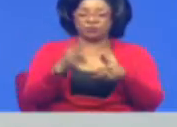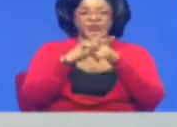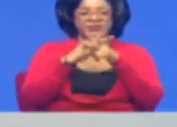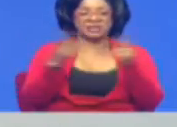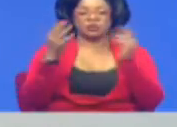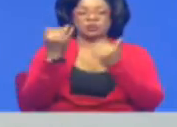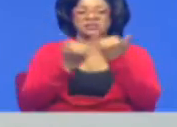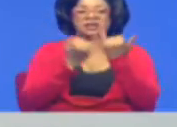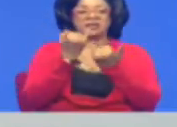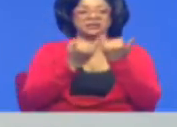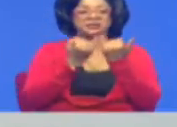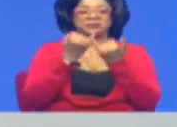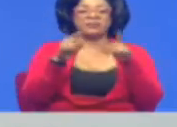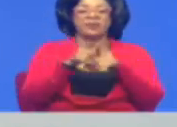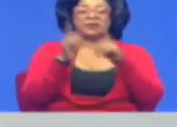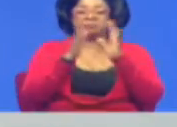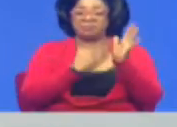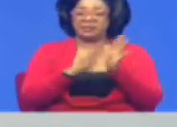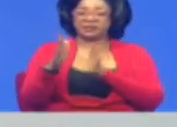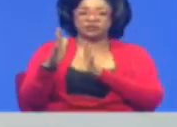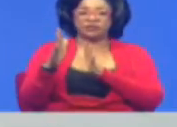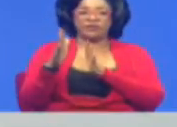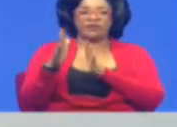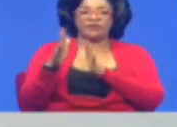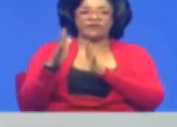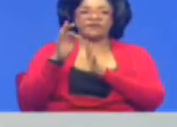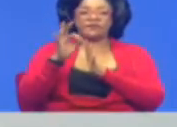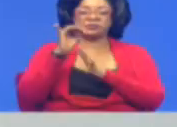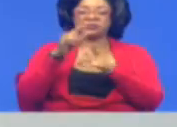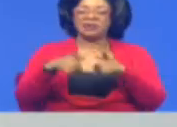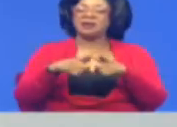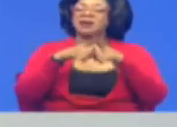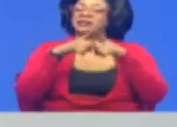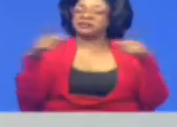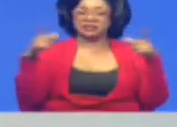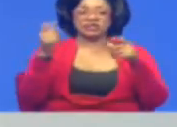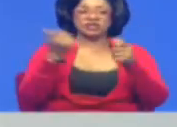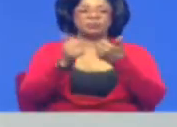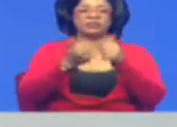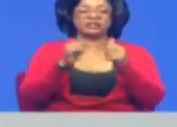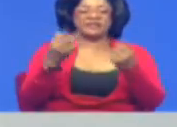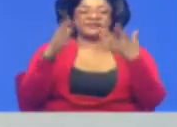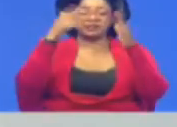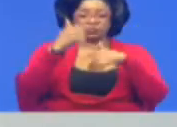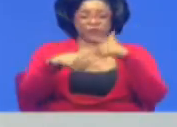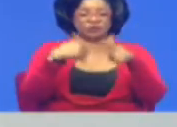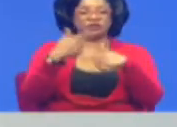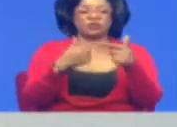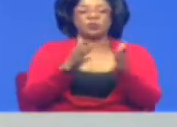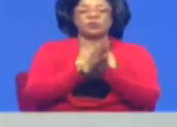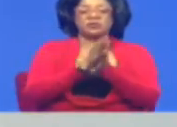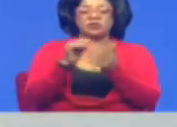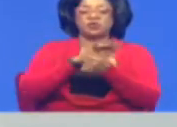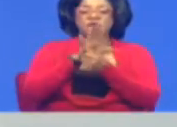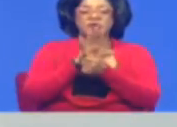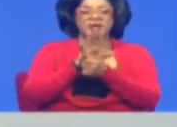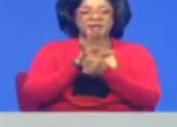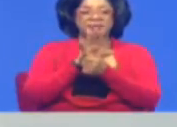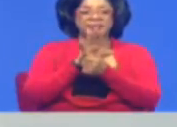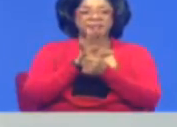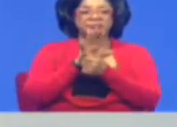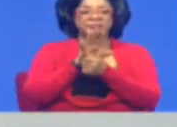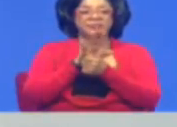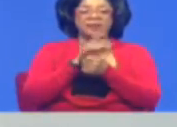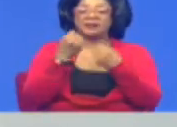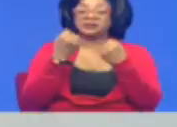Saturday as the preparations for one of the globe's largest sporting events continue amid the coronavirus pandemic. The